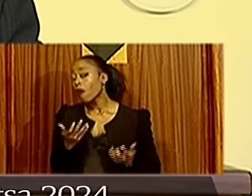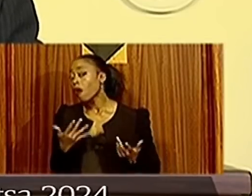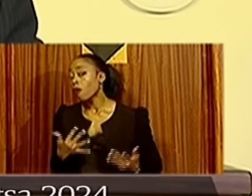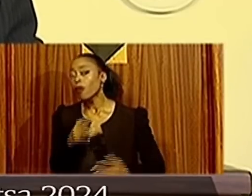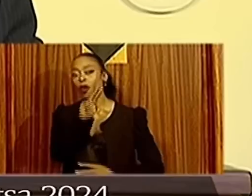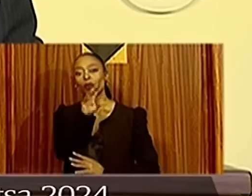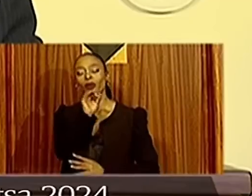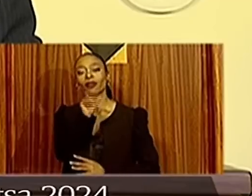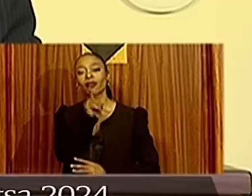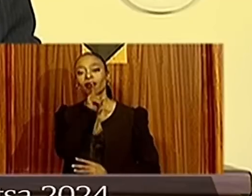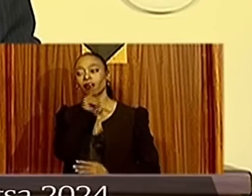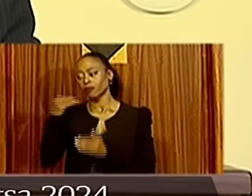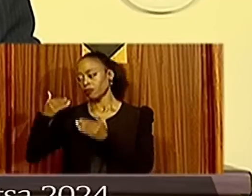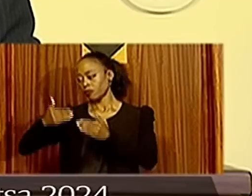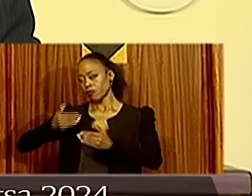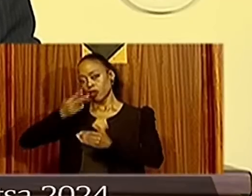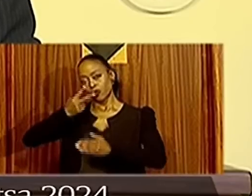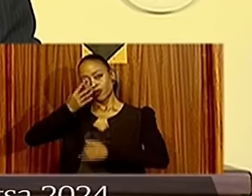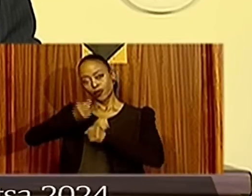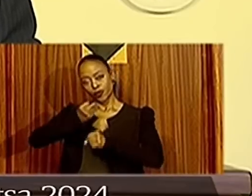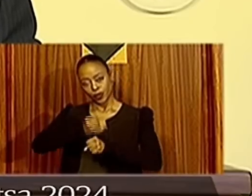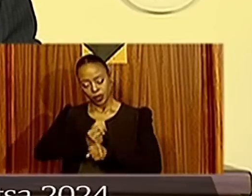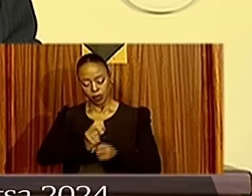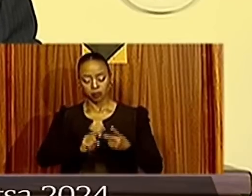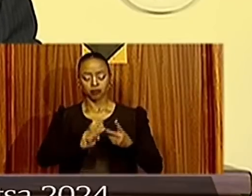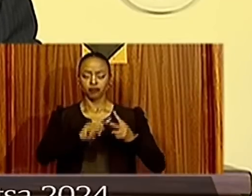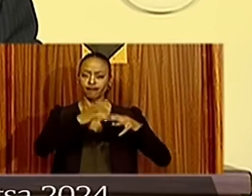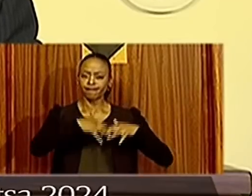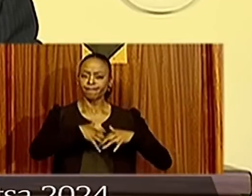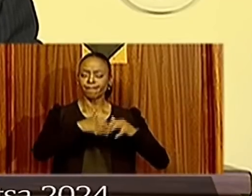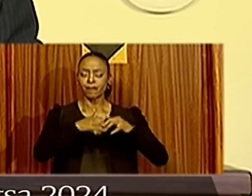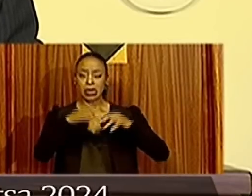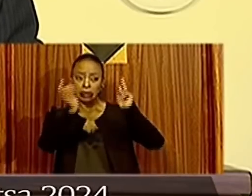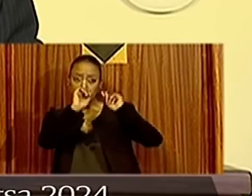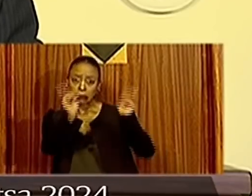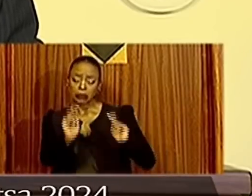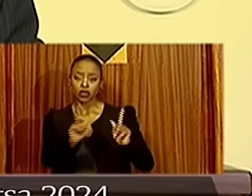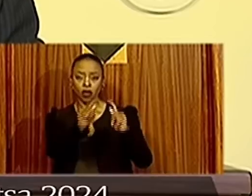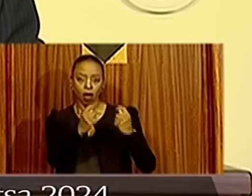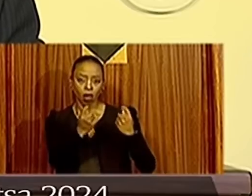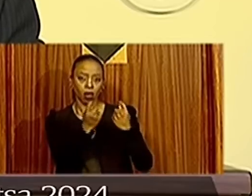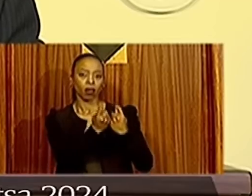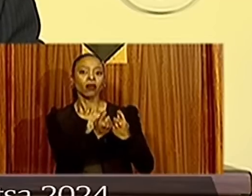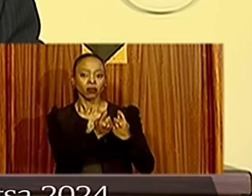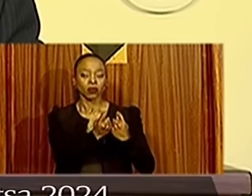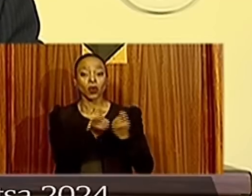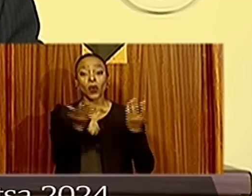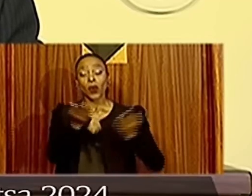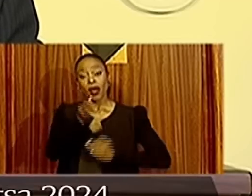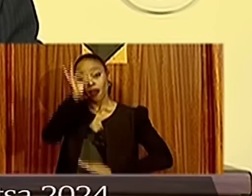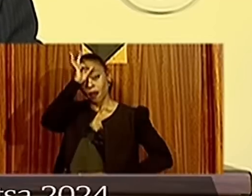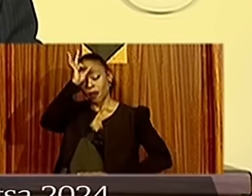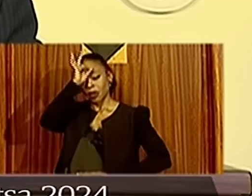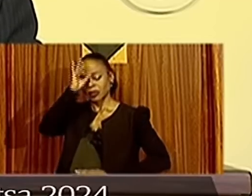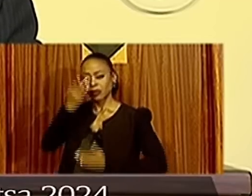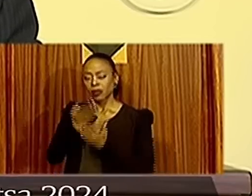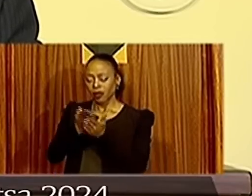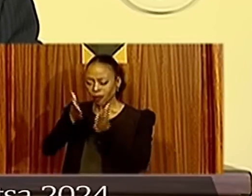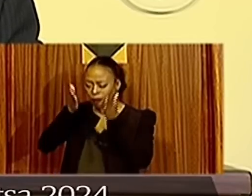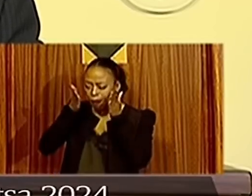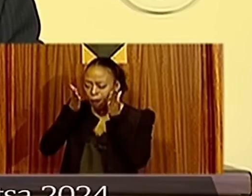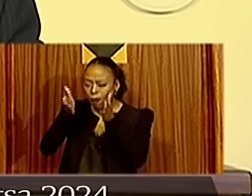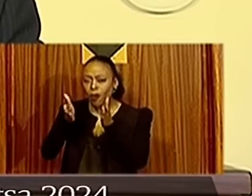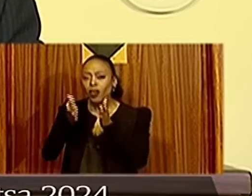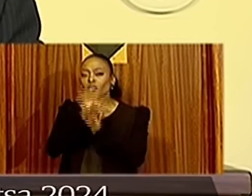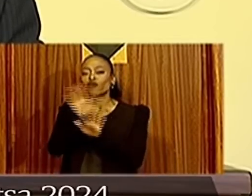2 years and established specialized task teams in the police to tackle